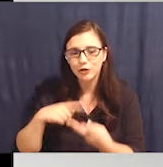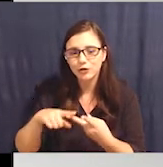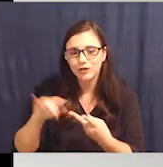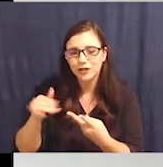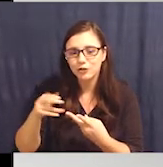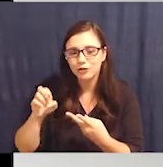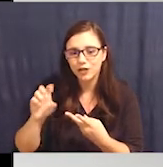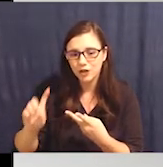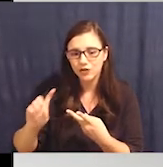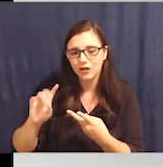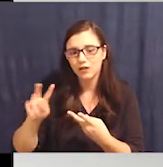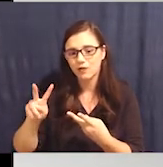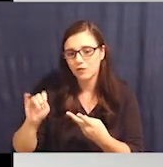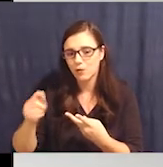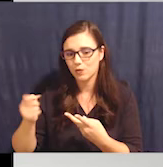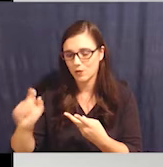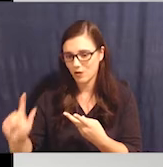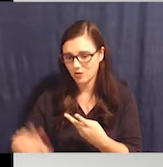Jarrett Vogel.